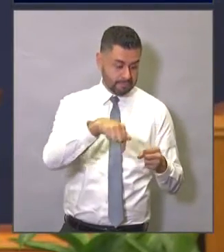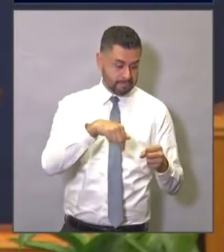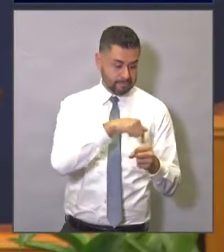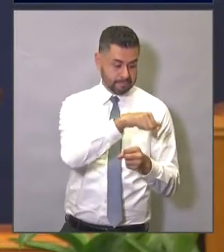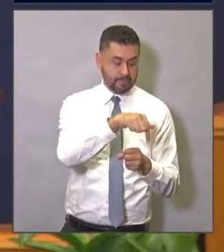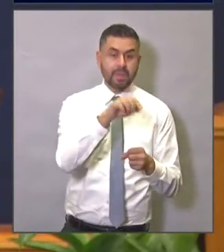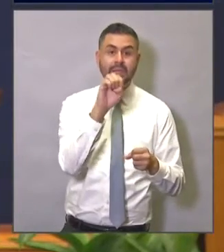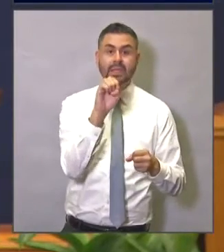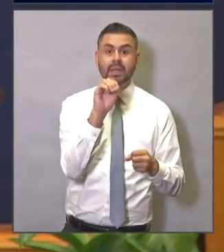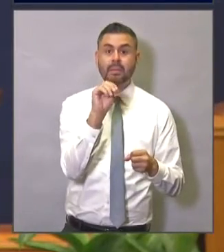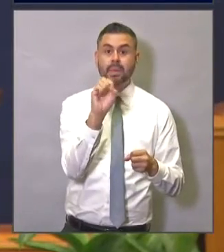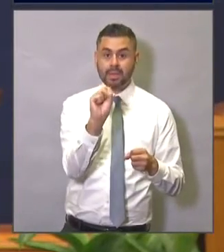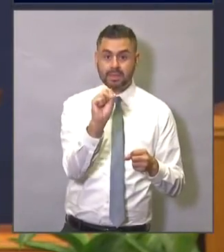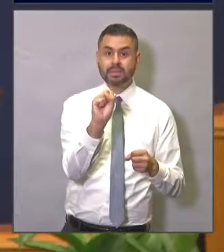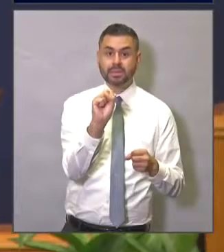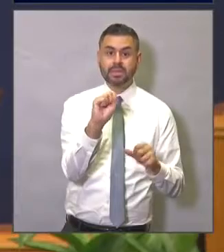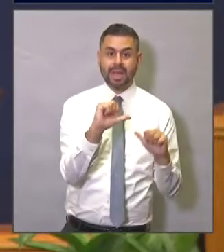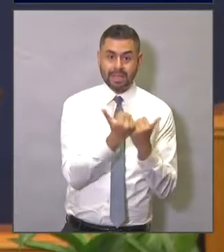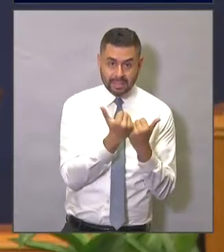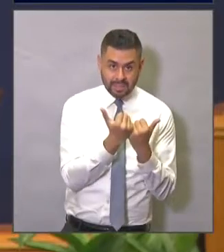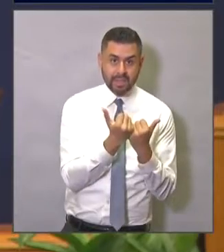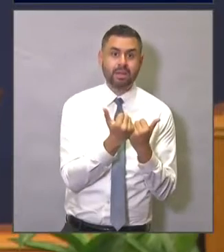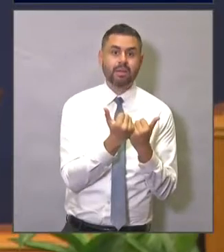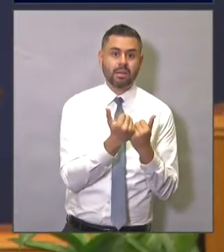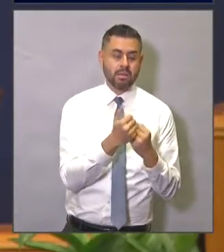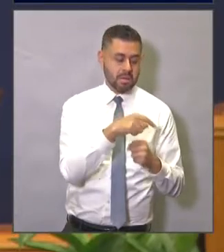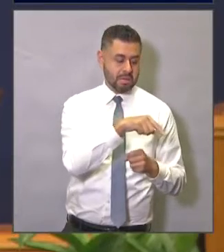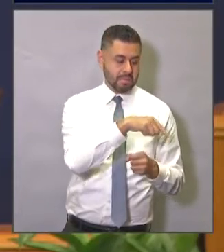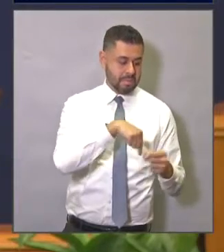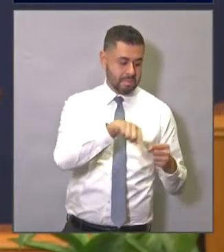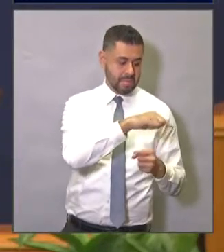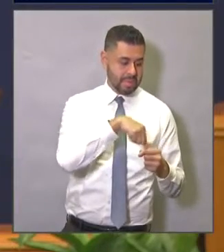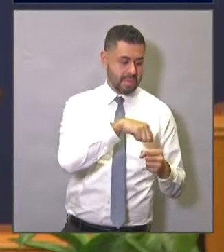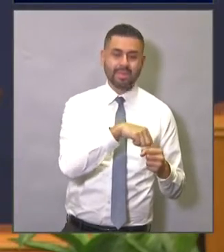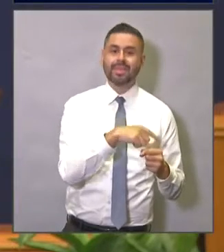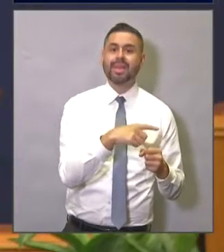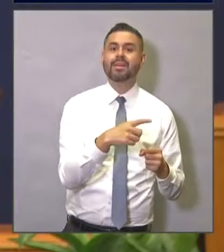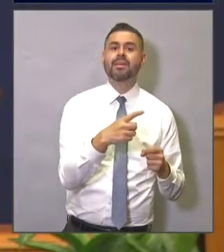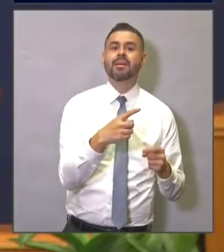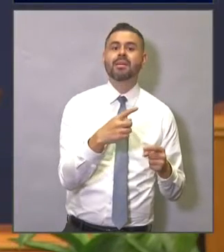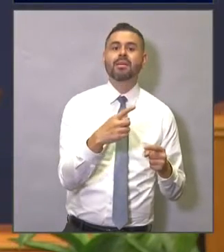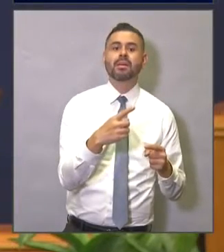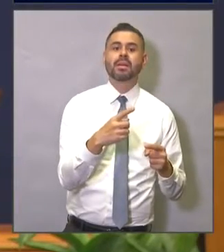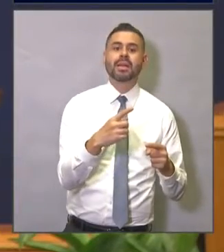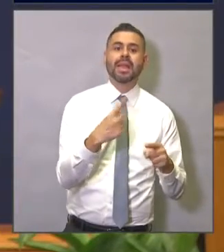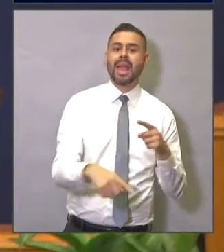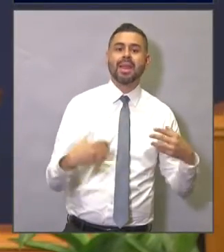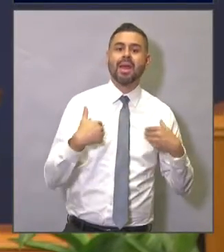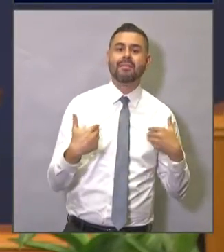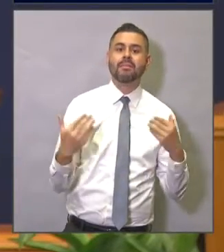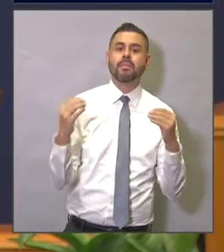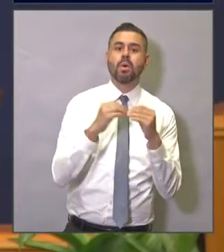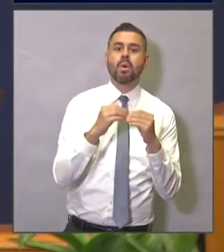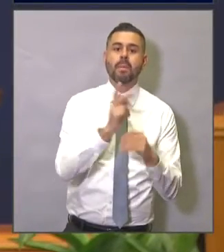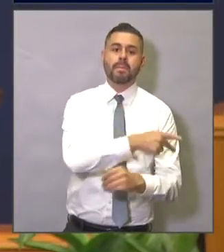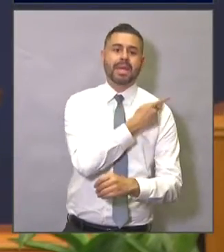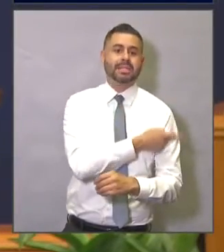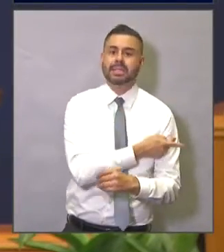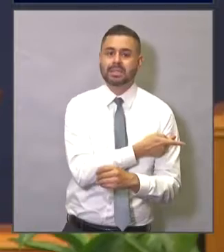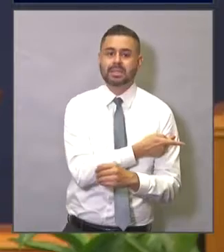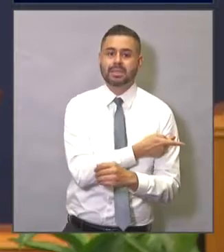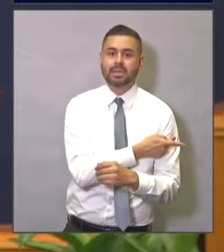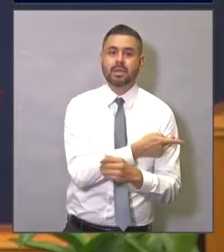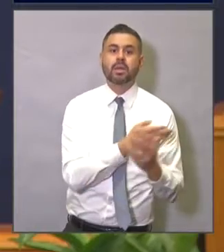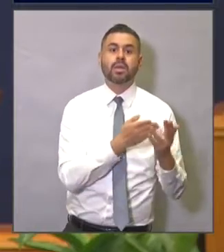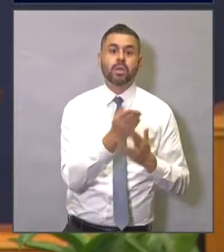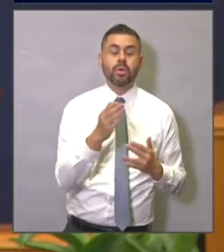EMS agency and EMS services that they are temporarily unable to accommodate additional patients that are transported by